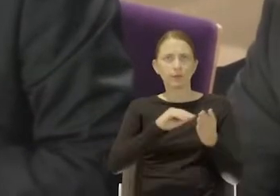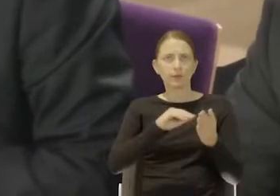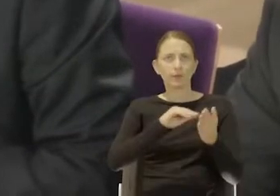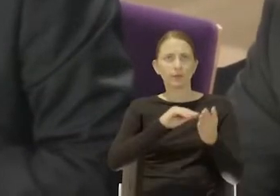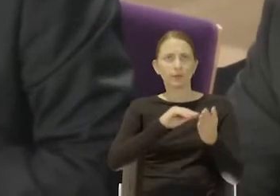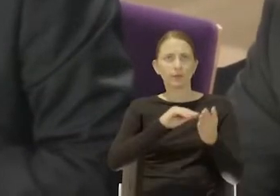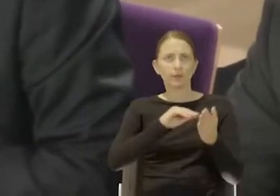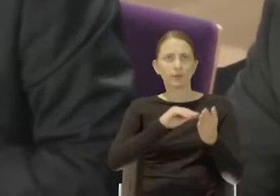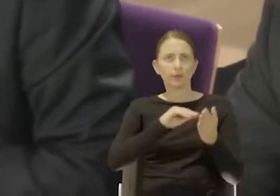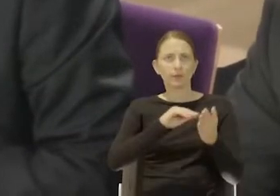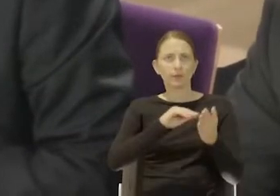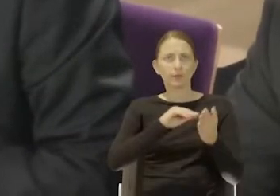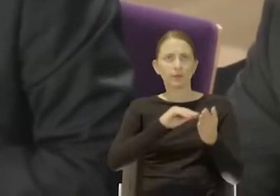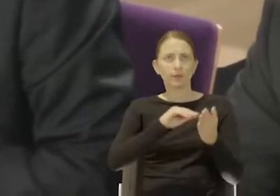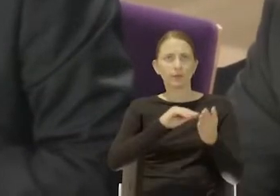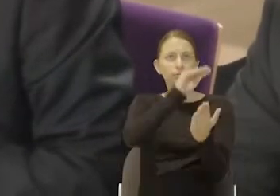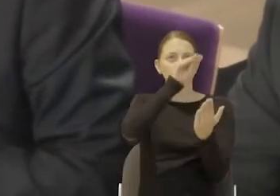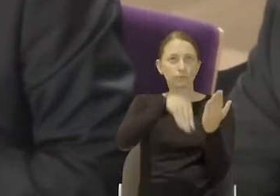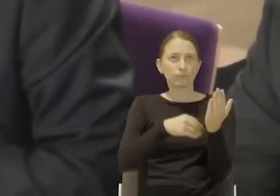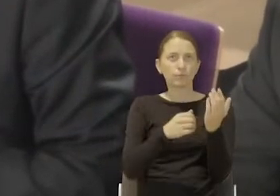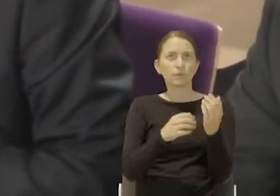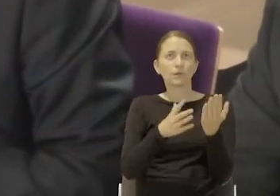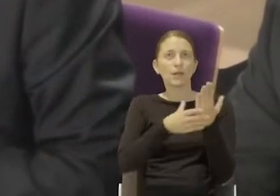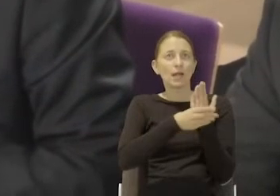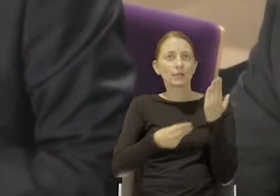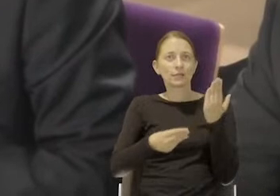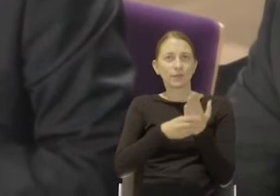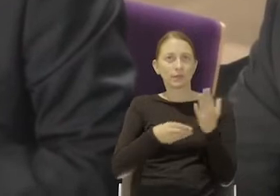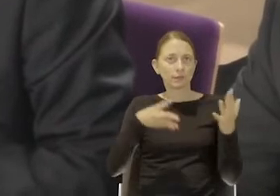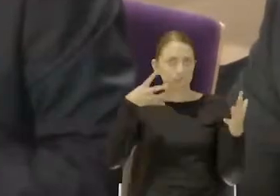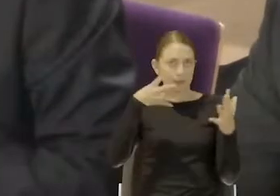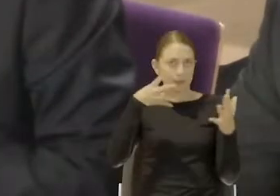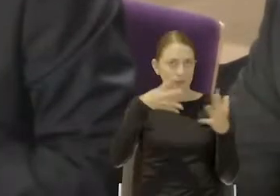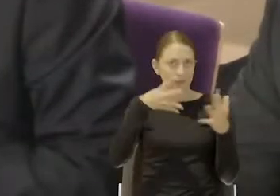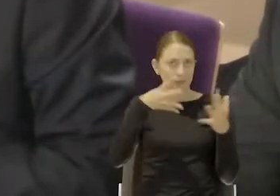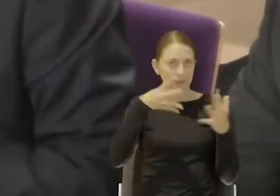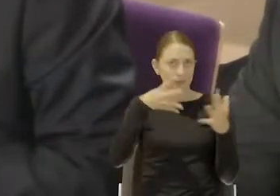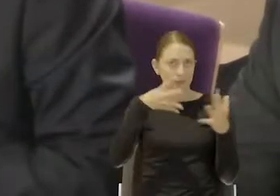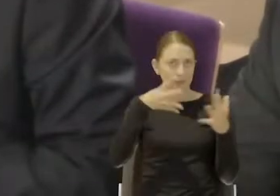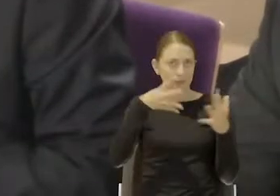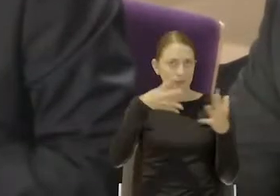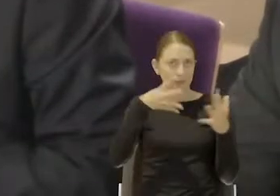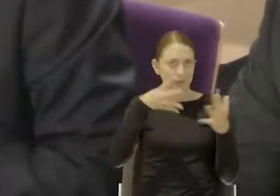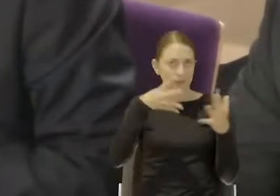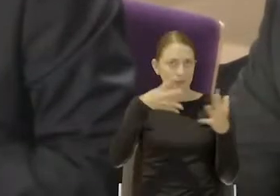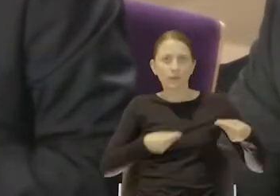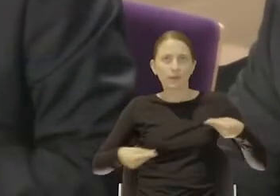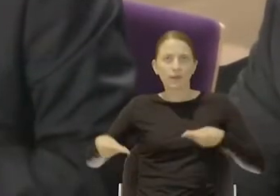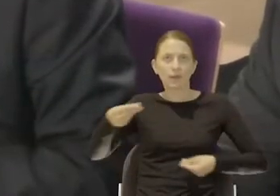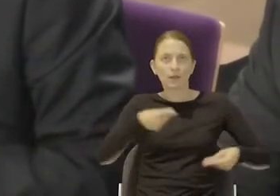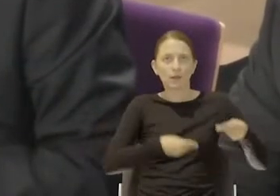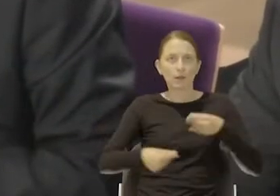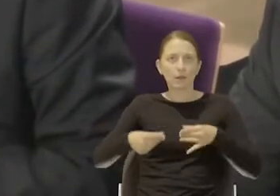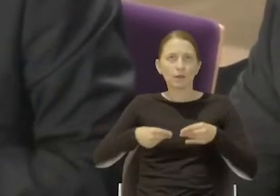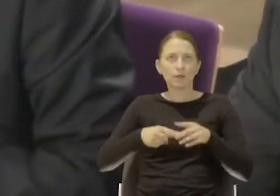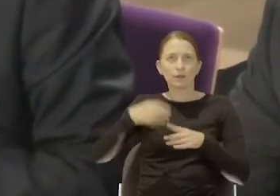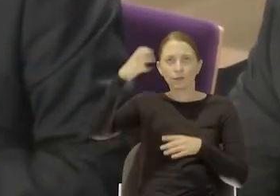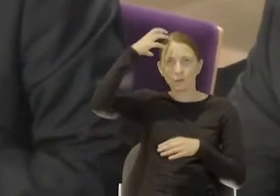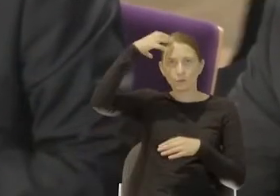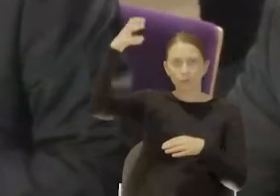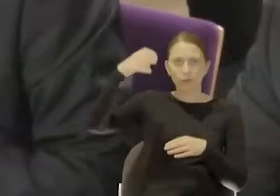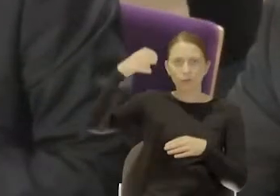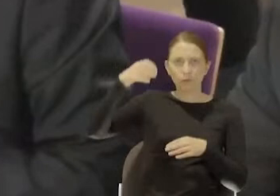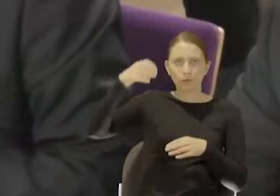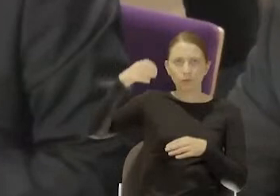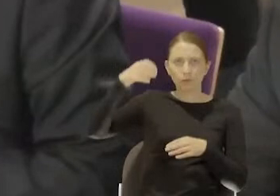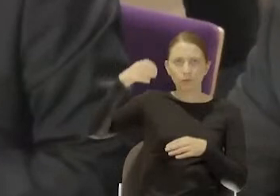when we signed proper documents, including financial expertise reports between the